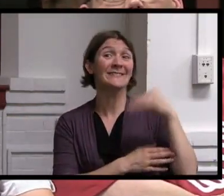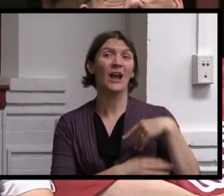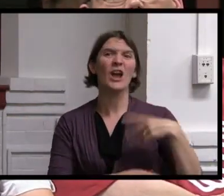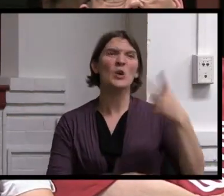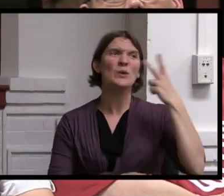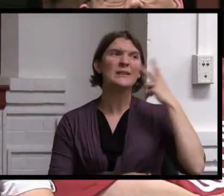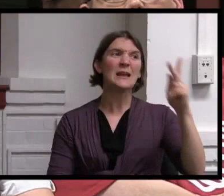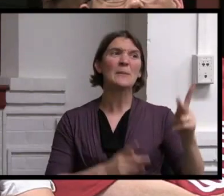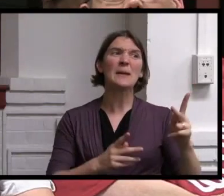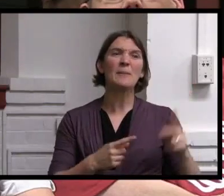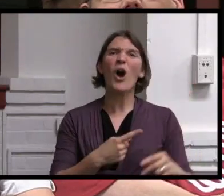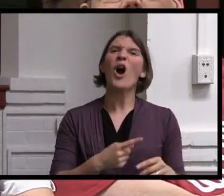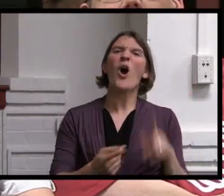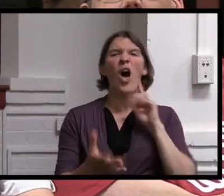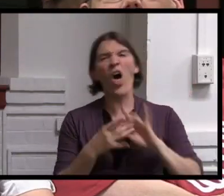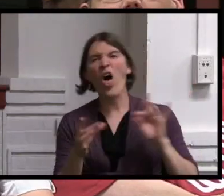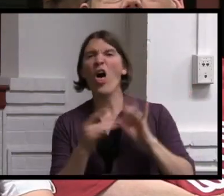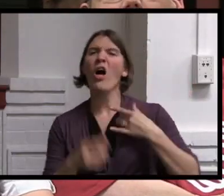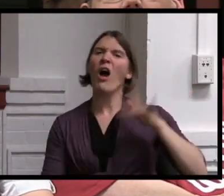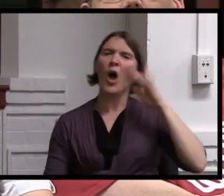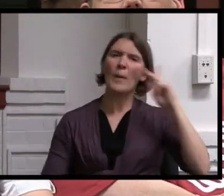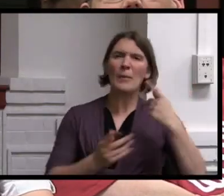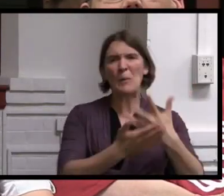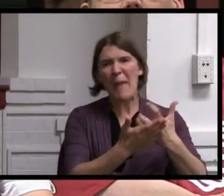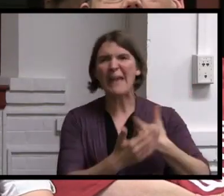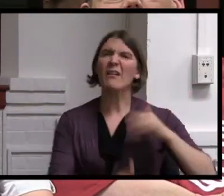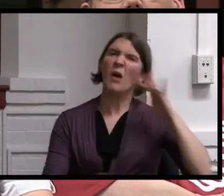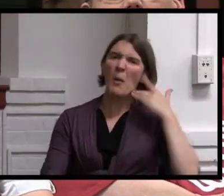by the pay and display meter? God, they drive me crazy.